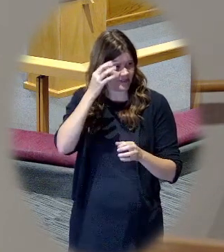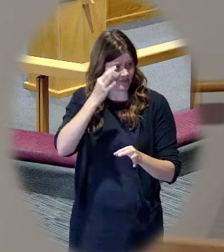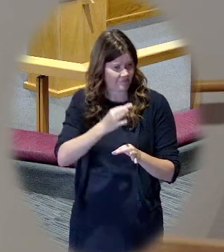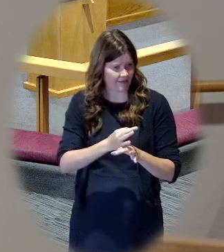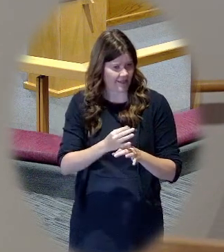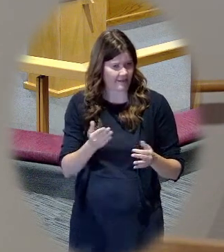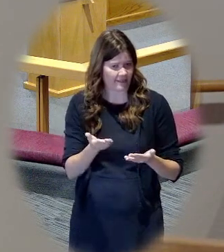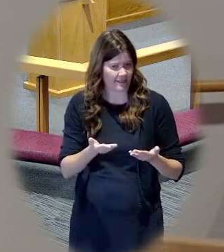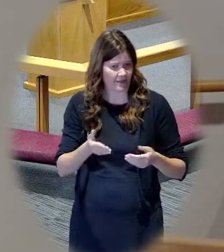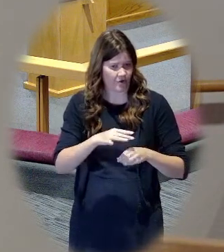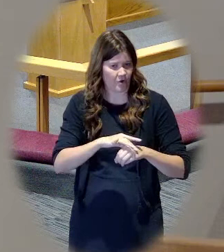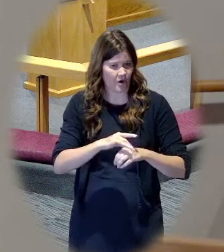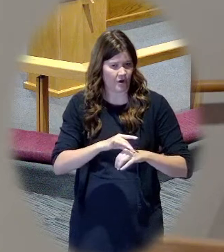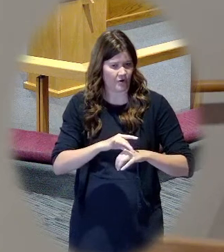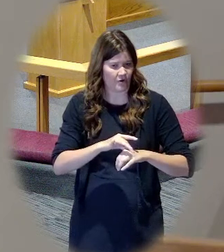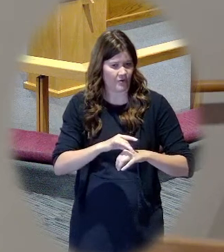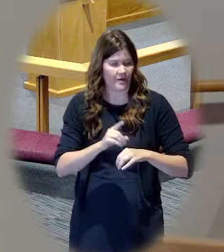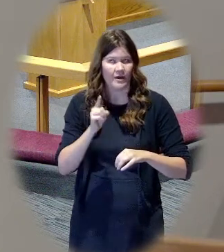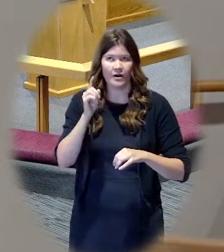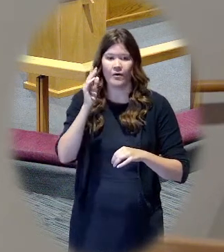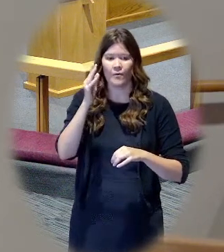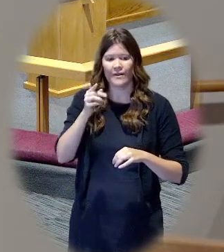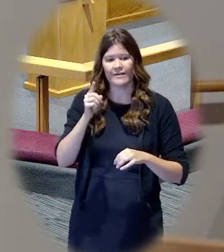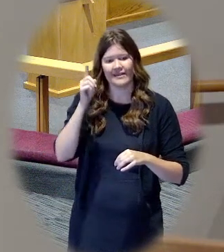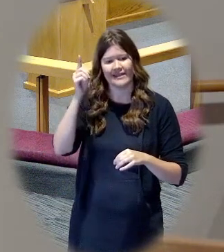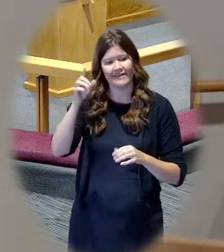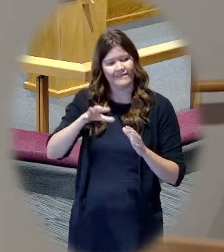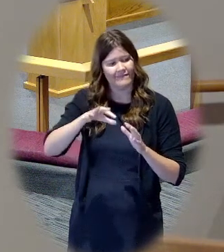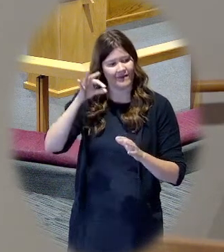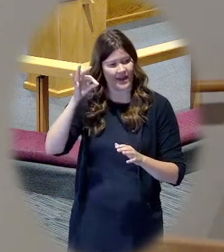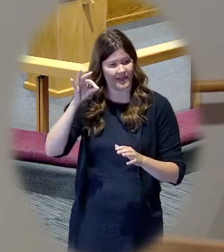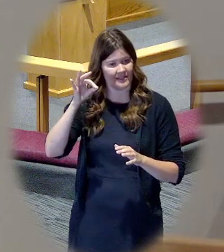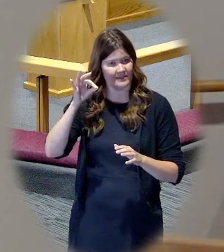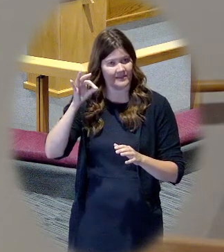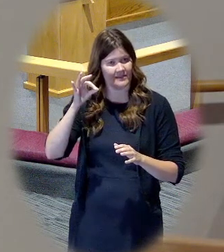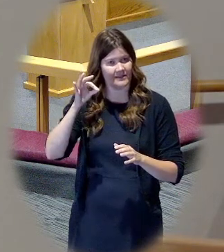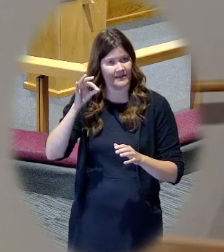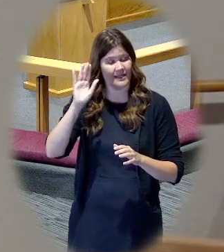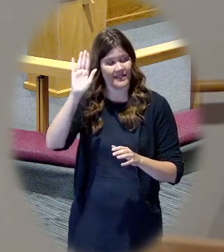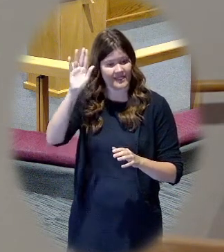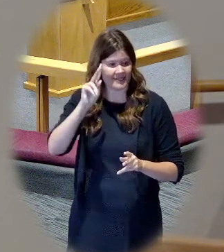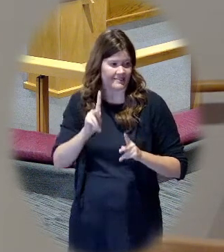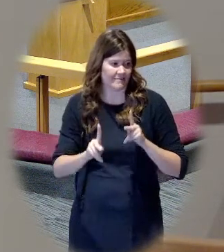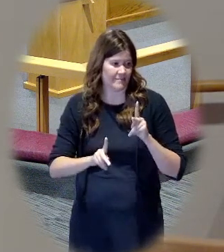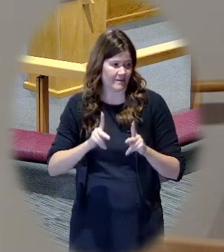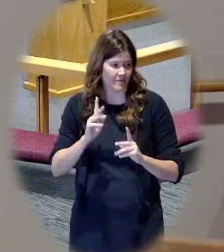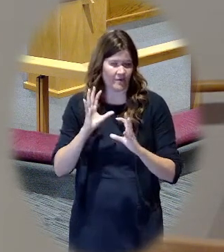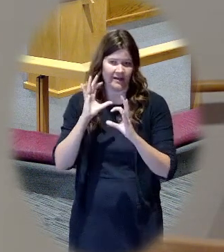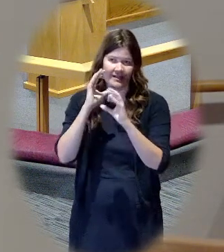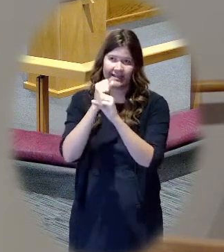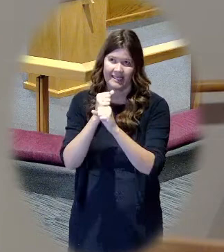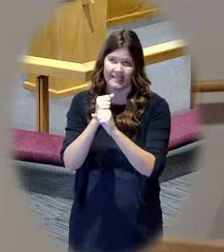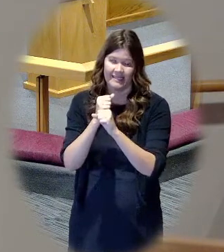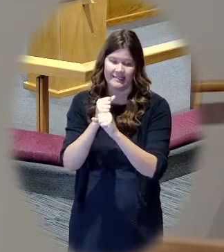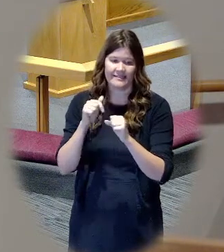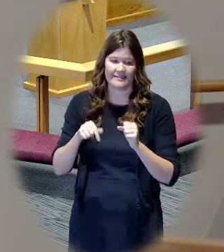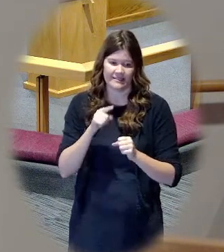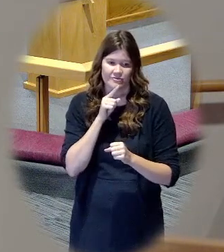earth? Is he going to find his people clinging to this